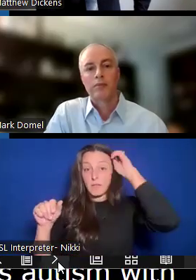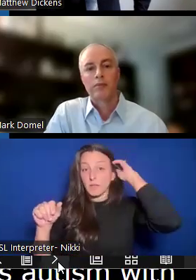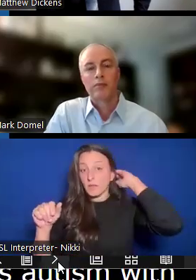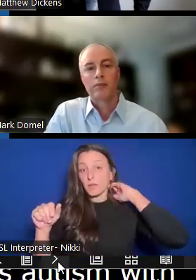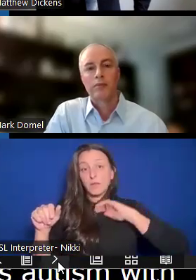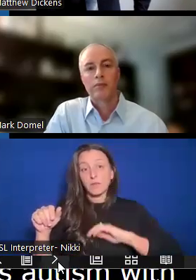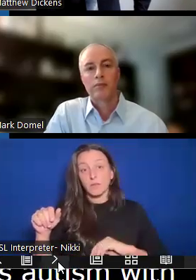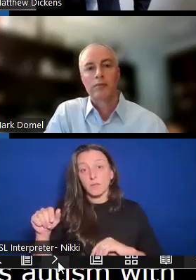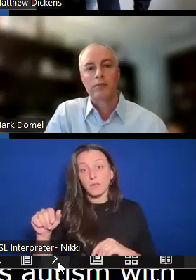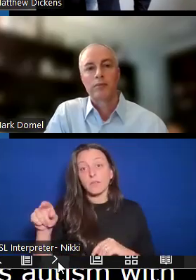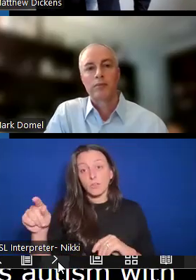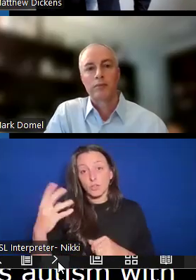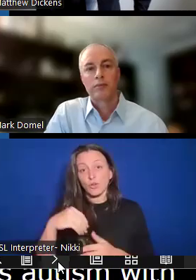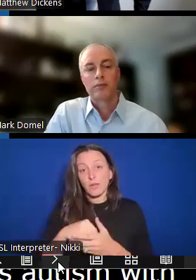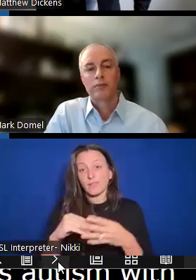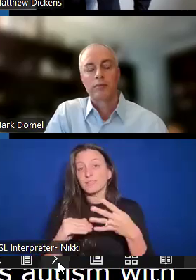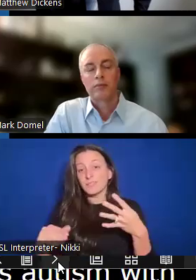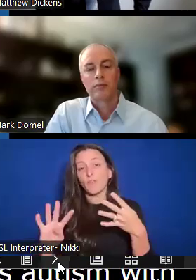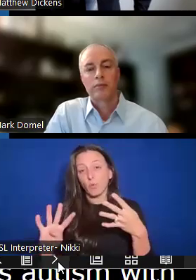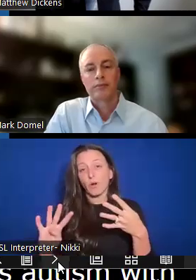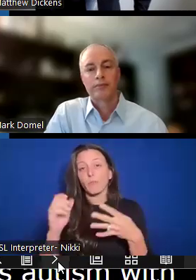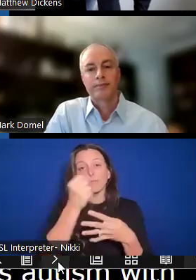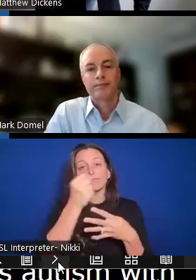in that tier 4 priority group.